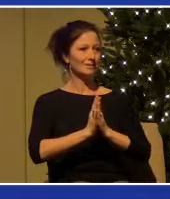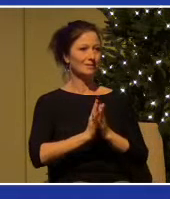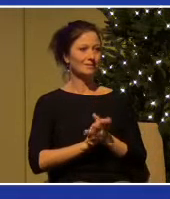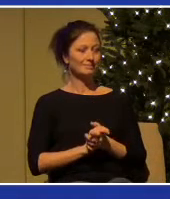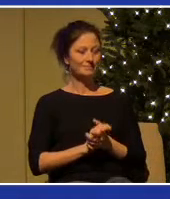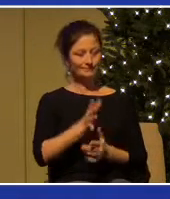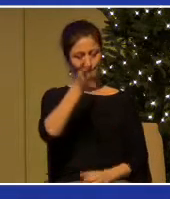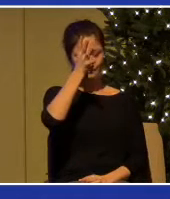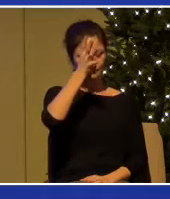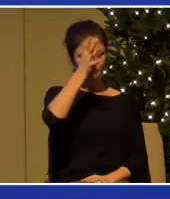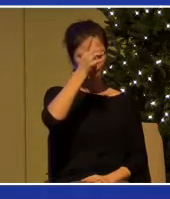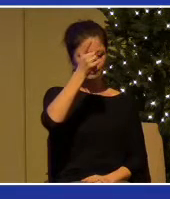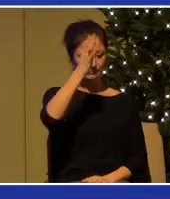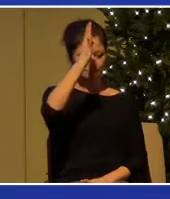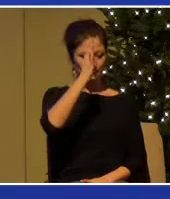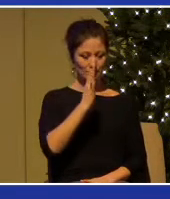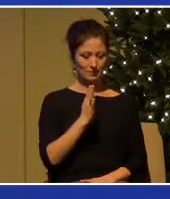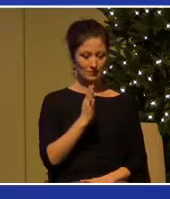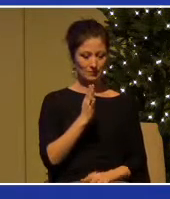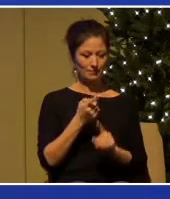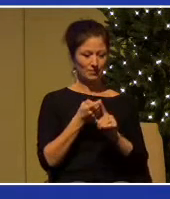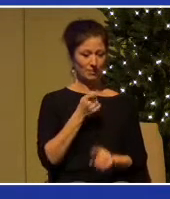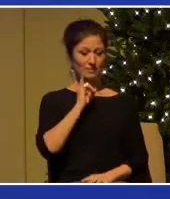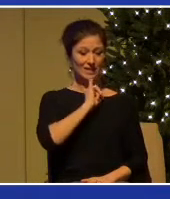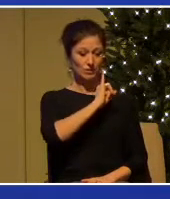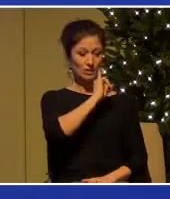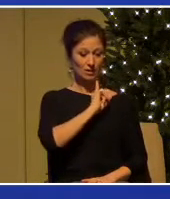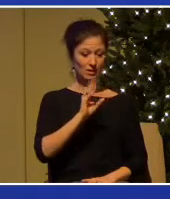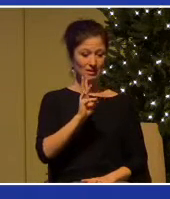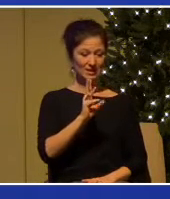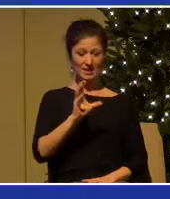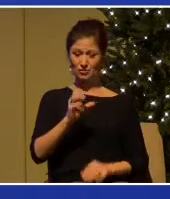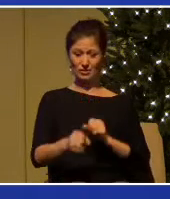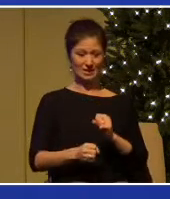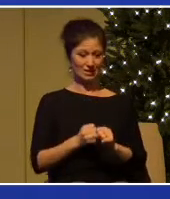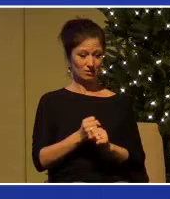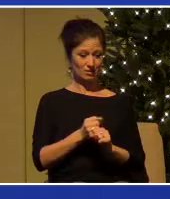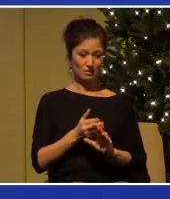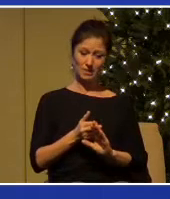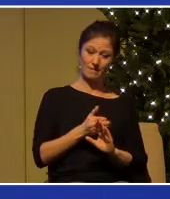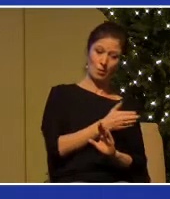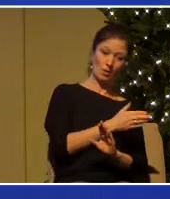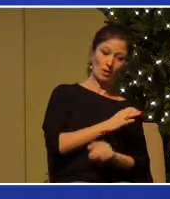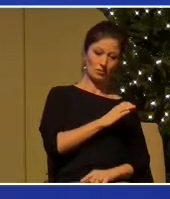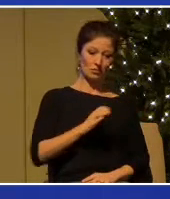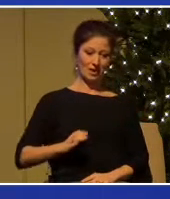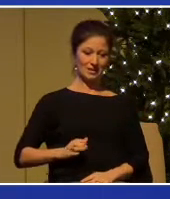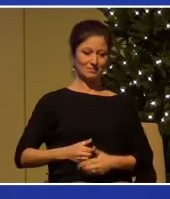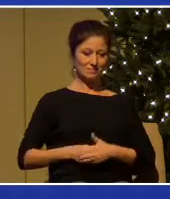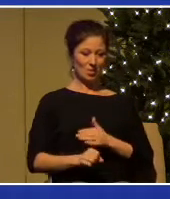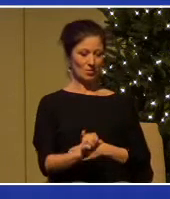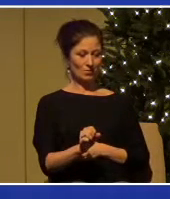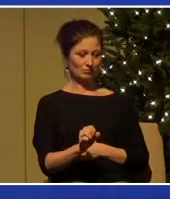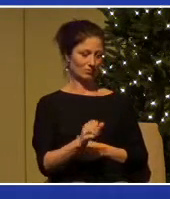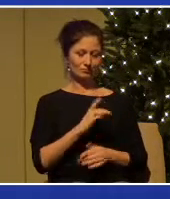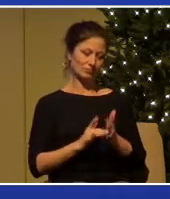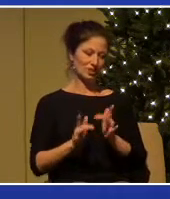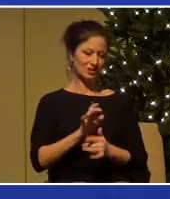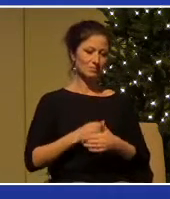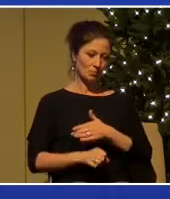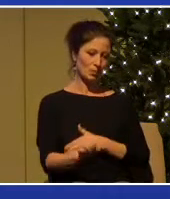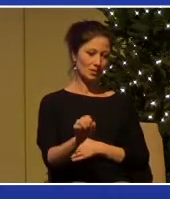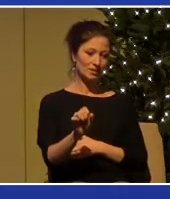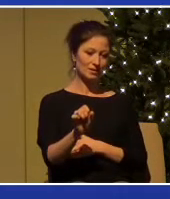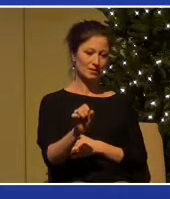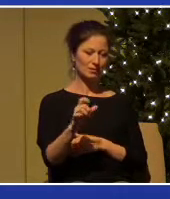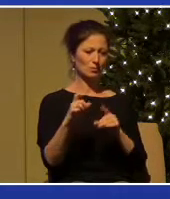that's the word that came to Israel 600 years before the birth of Jesus. It's a word that still is alive